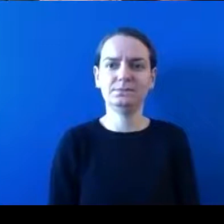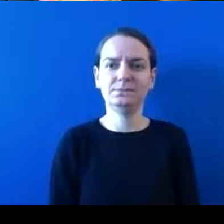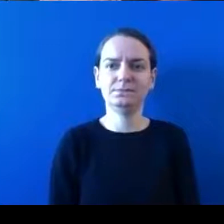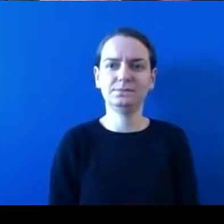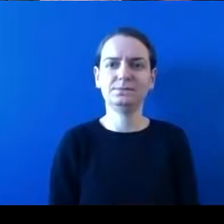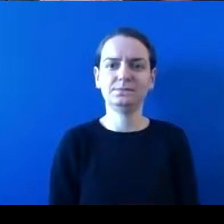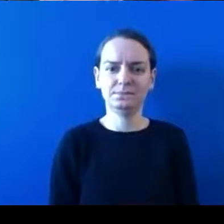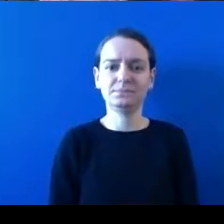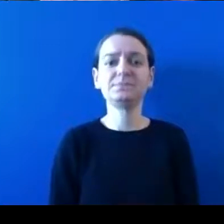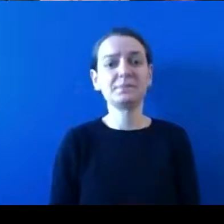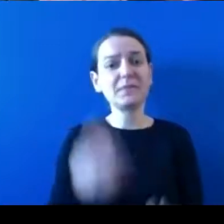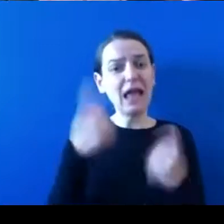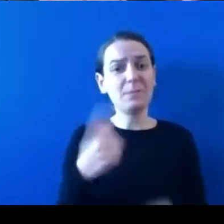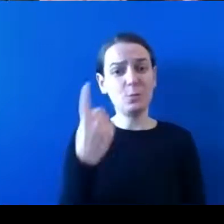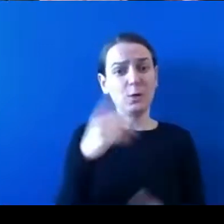impaired person.